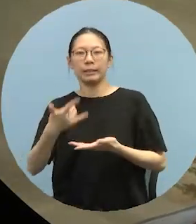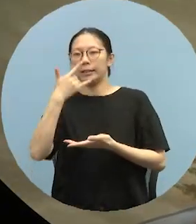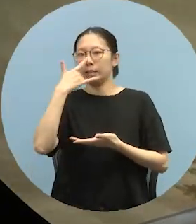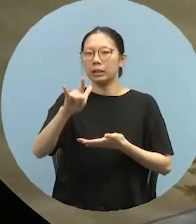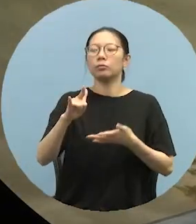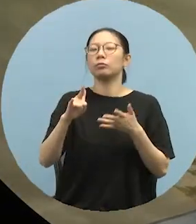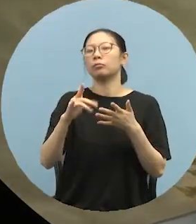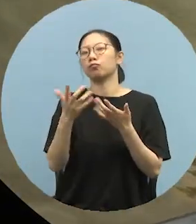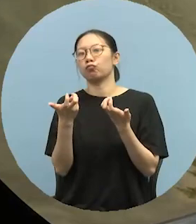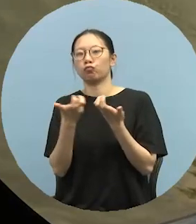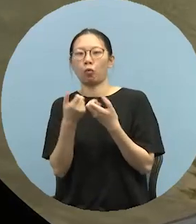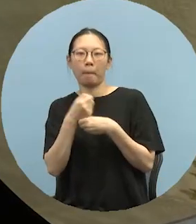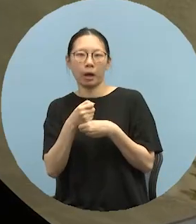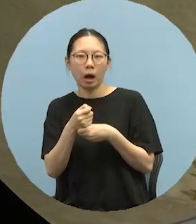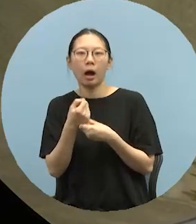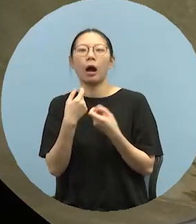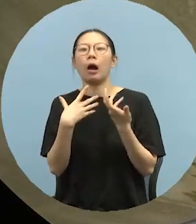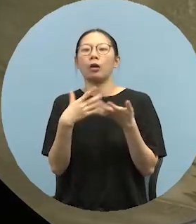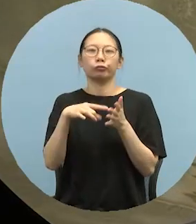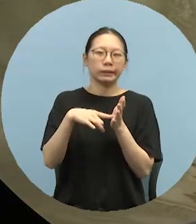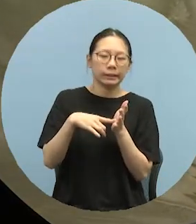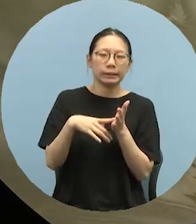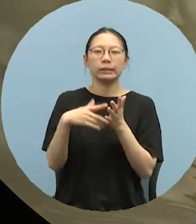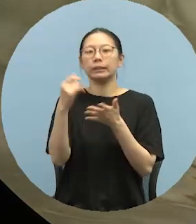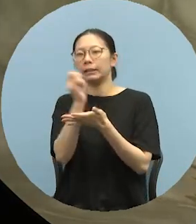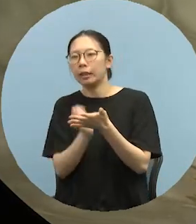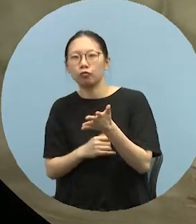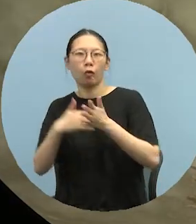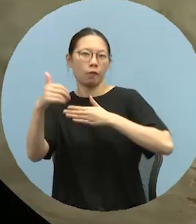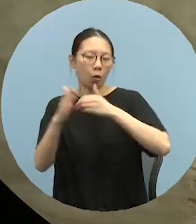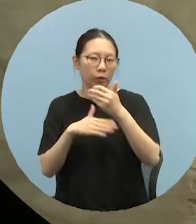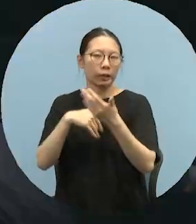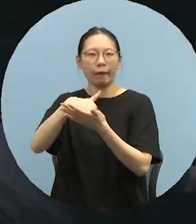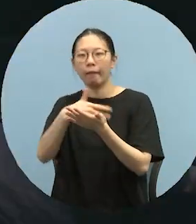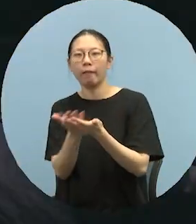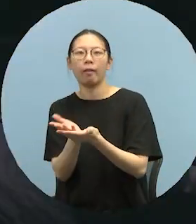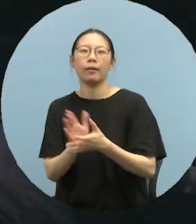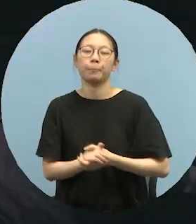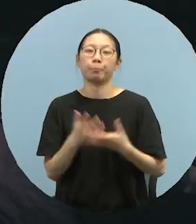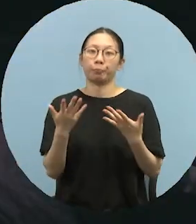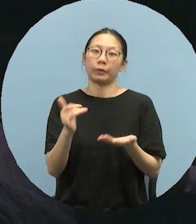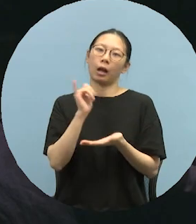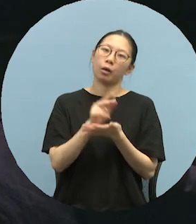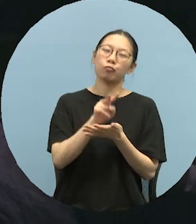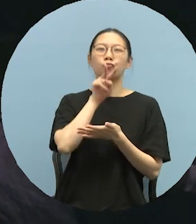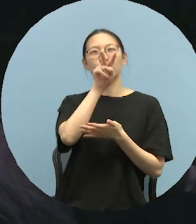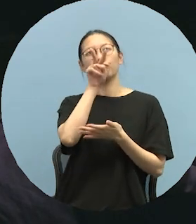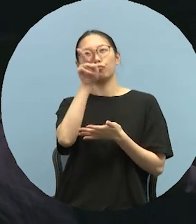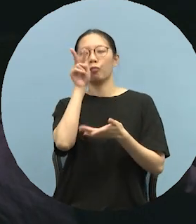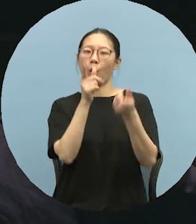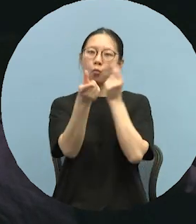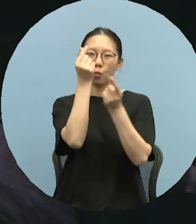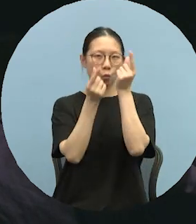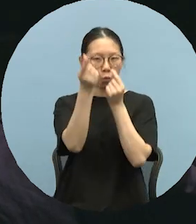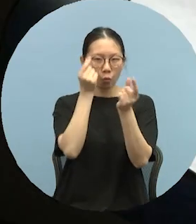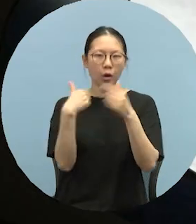contemporary digital Artek identity. And in the process of that